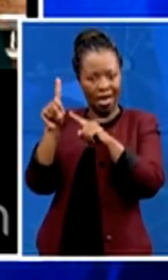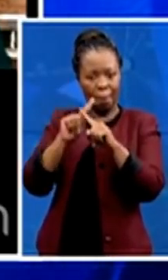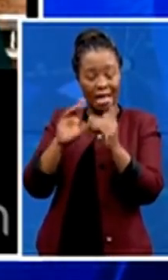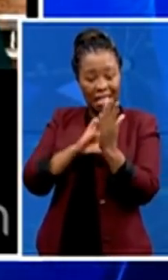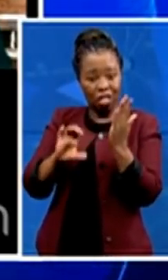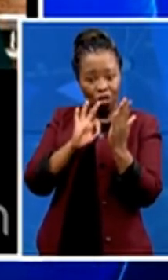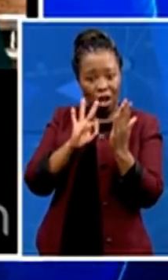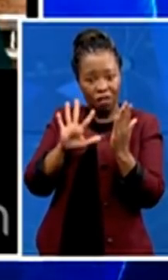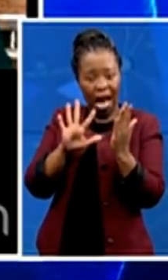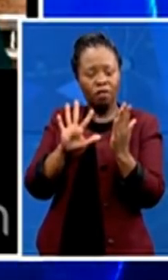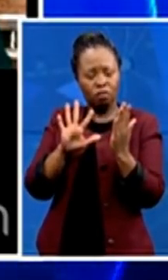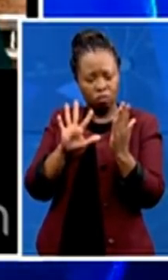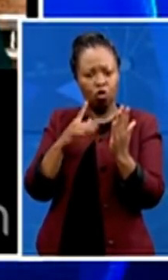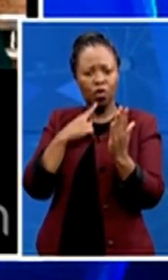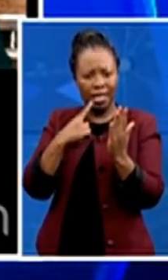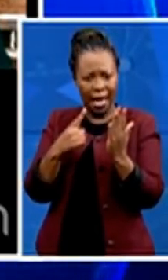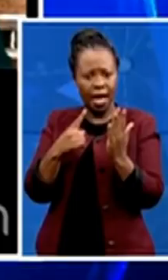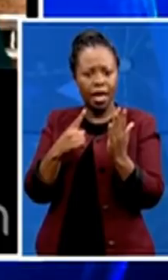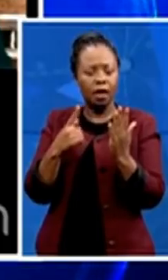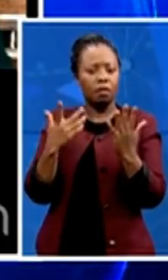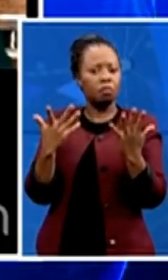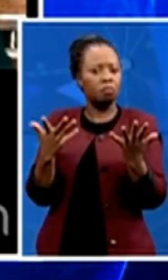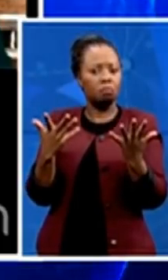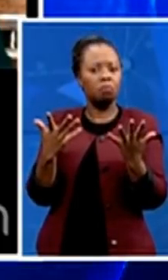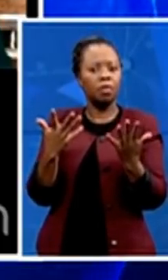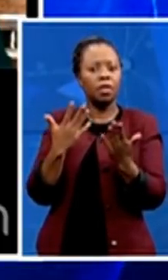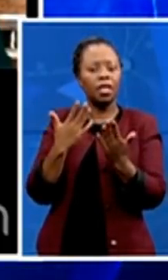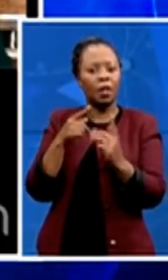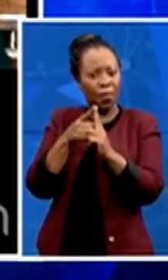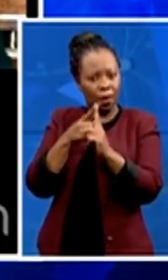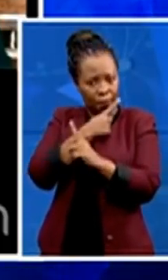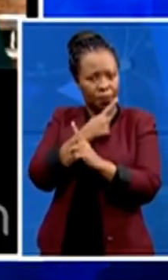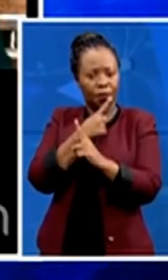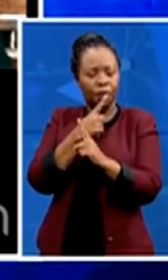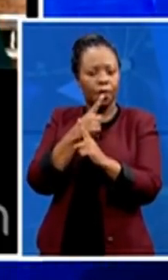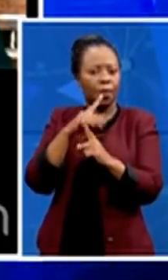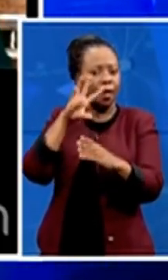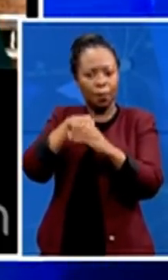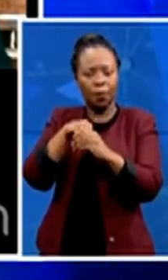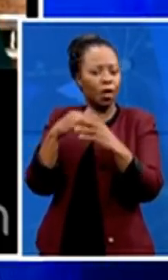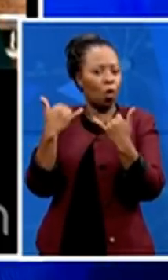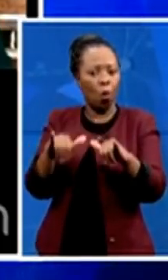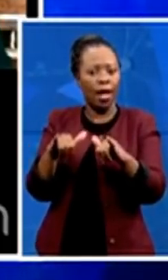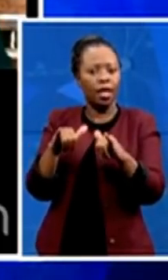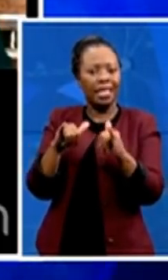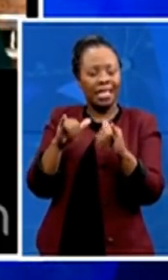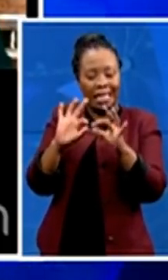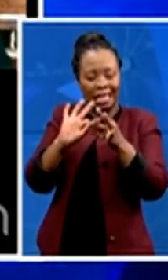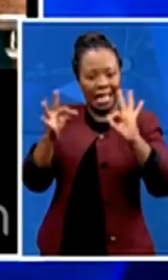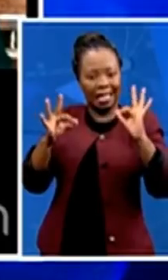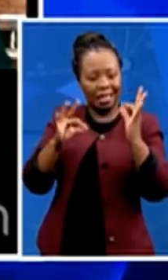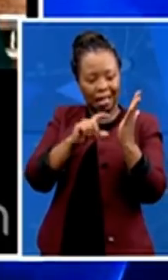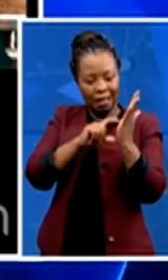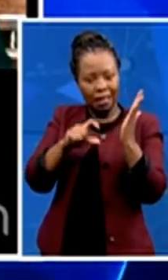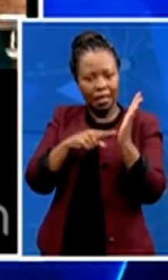have been infringed in relation to the sentence. So we would have been entitled, as